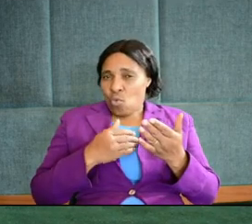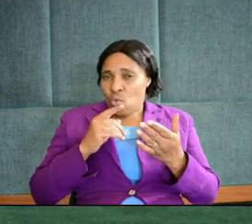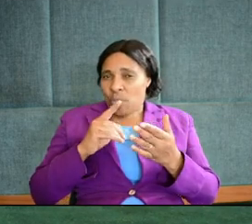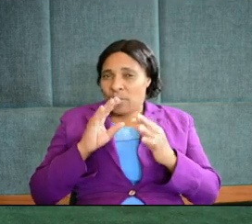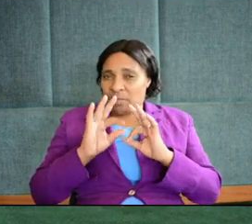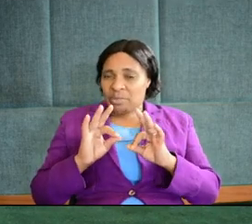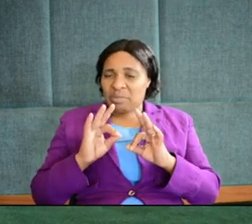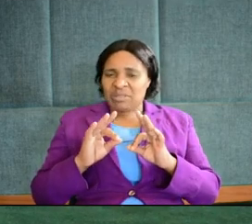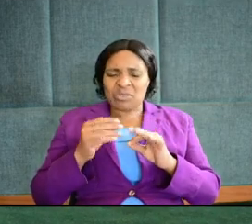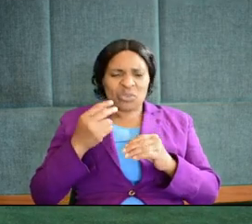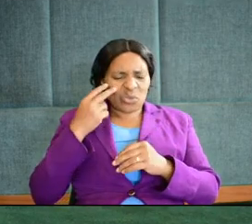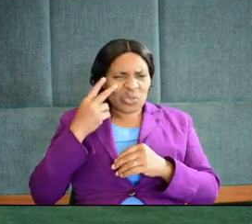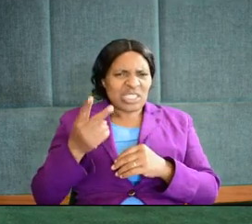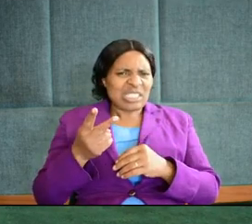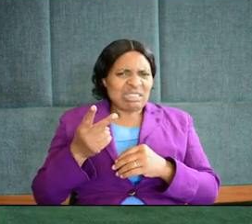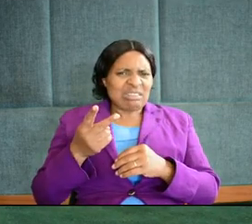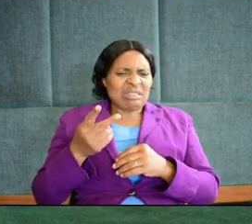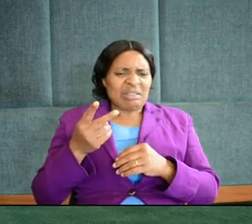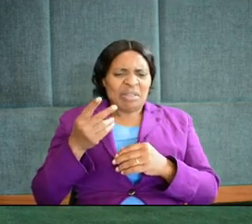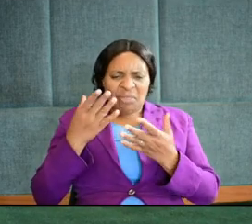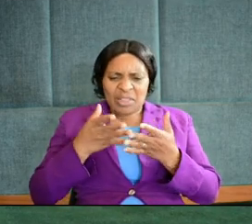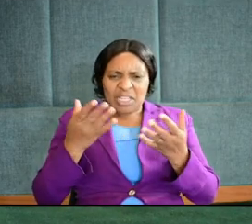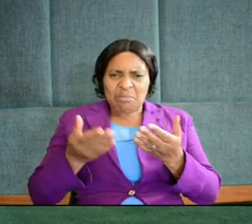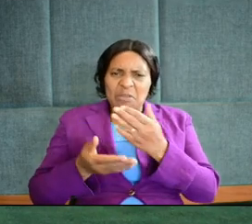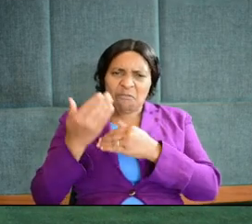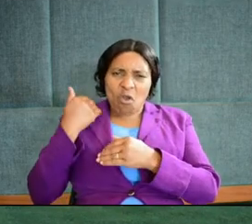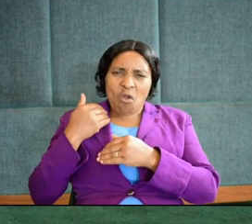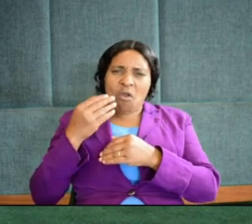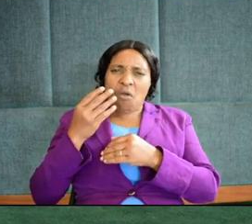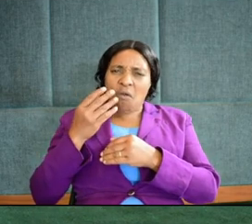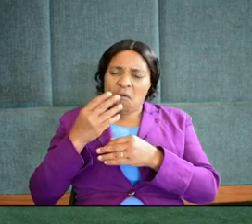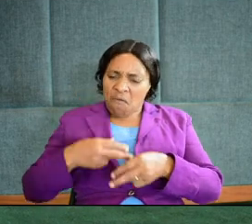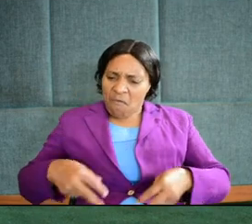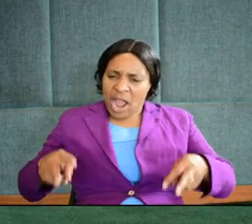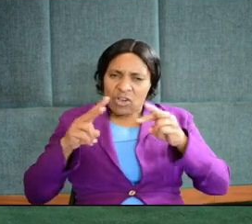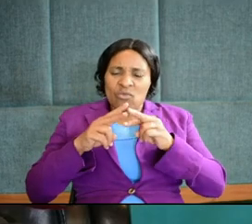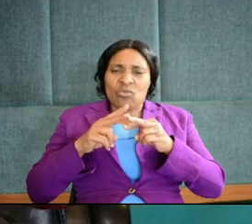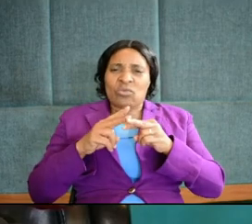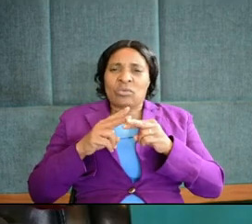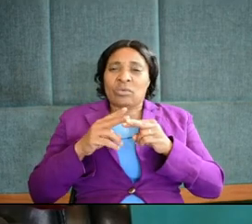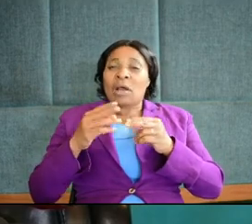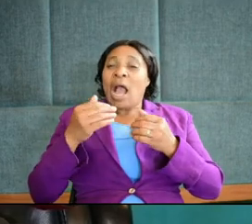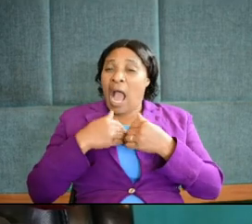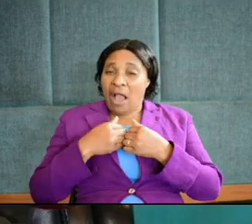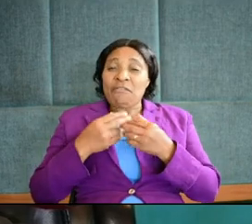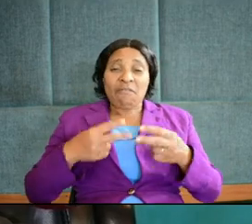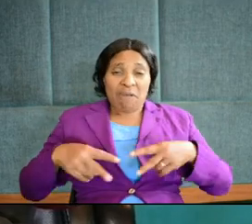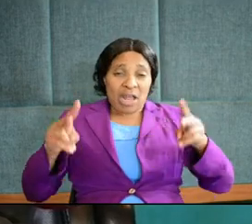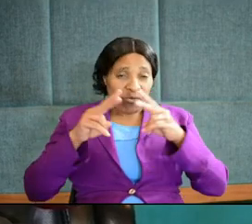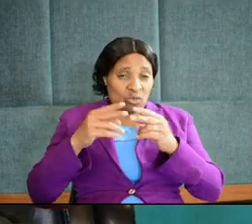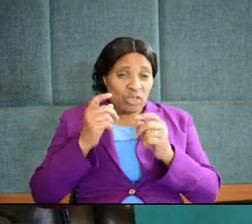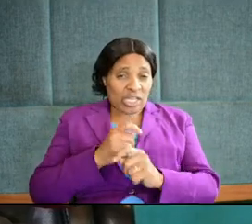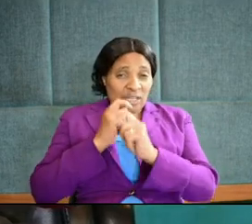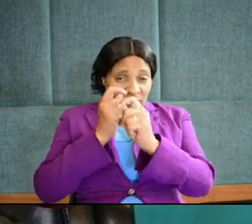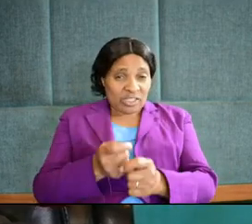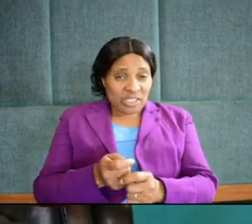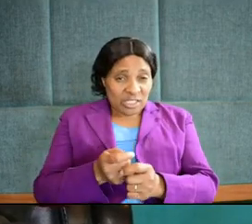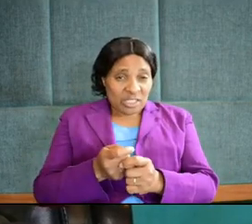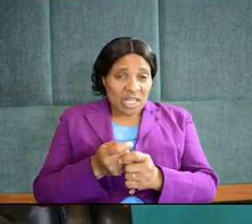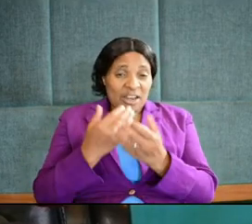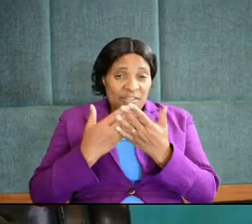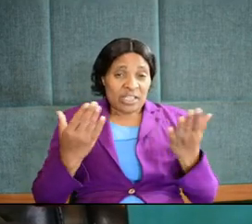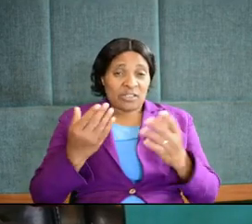Very pretty, very beautiful, very valuable. Each of us have been given valuable things, gifts from